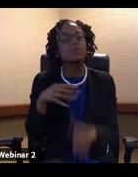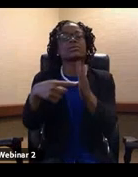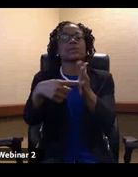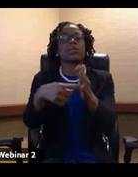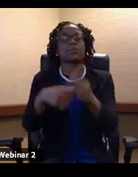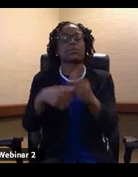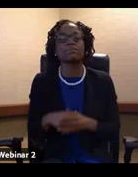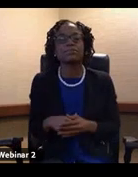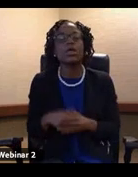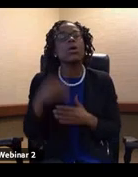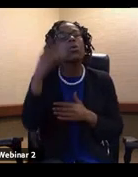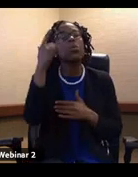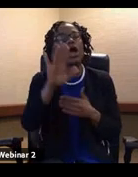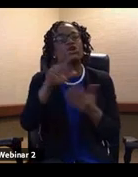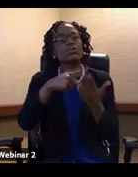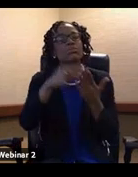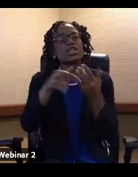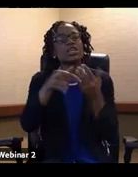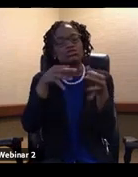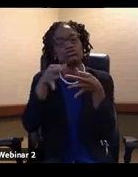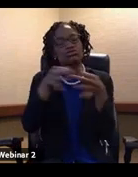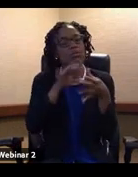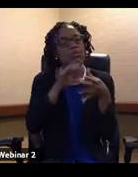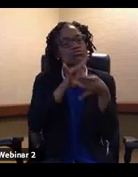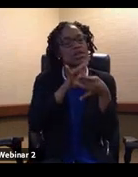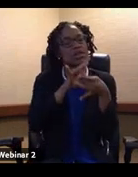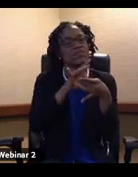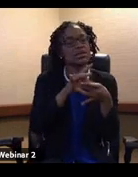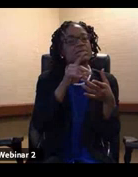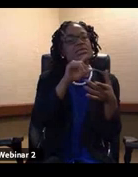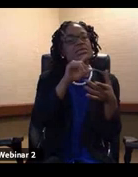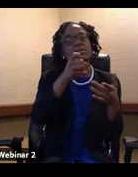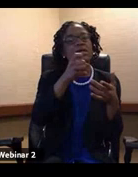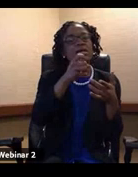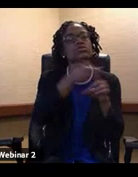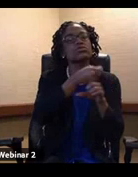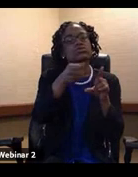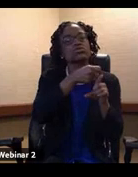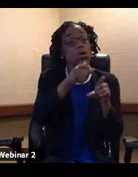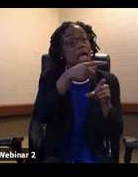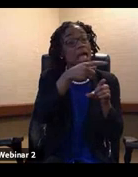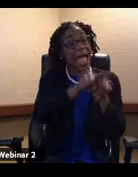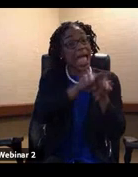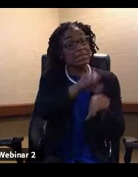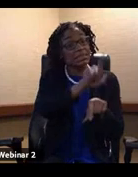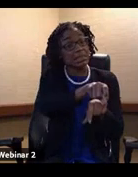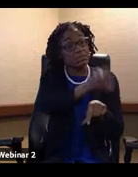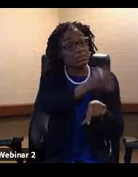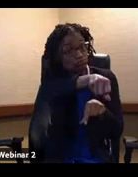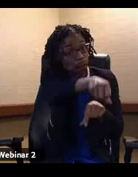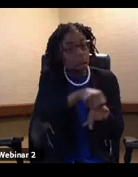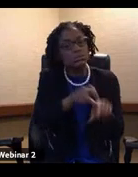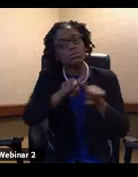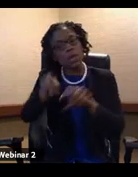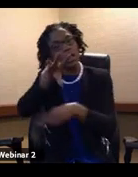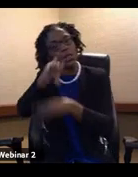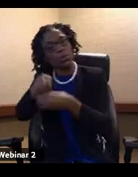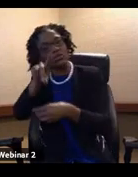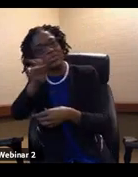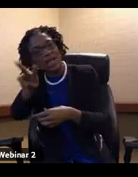that describes relevant sexual assault services for their population as the need and purpose of the project then include a domestic